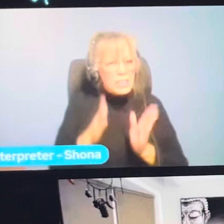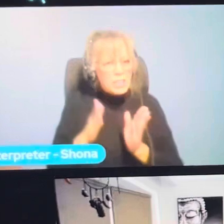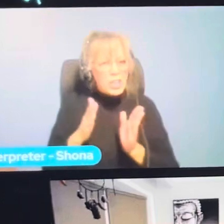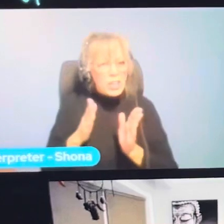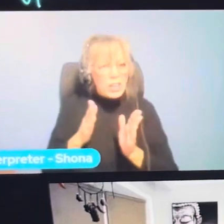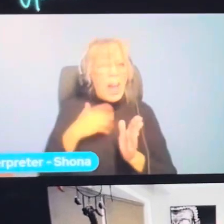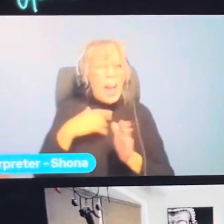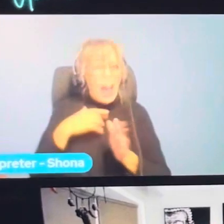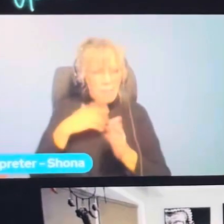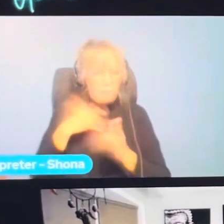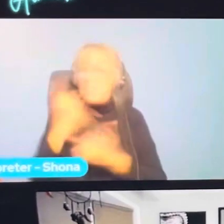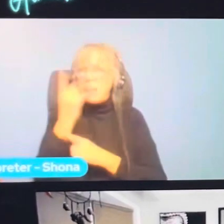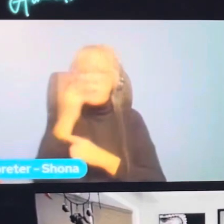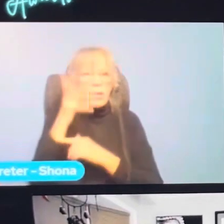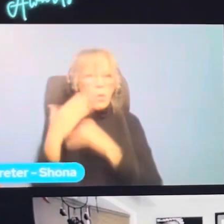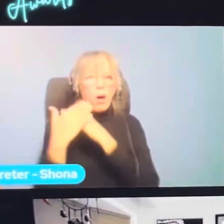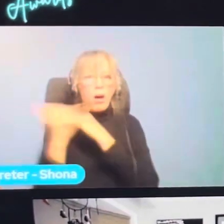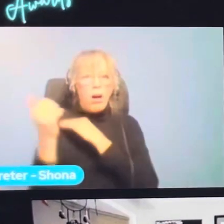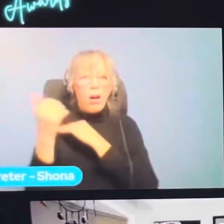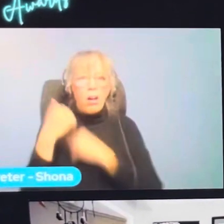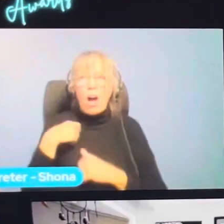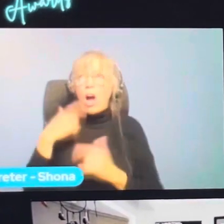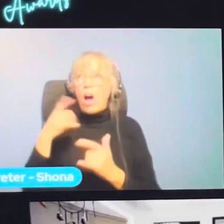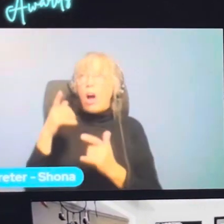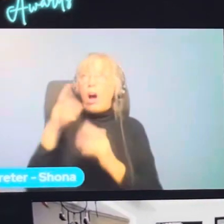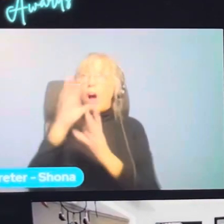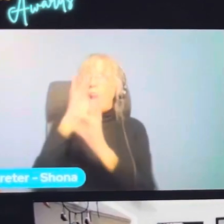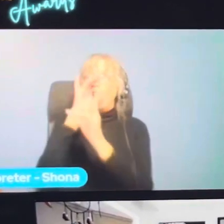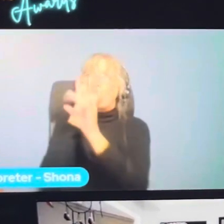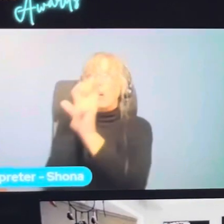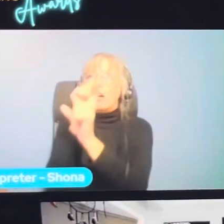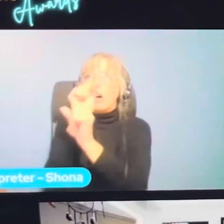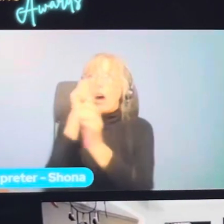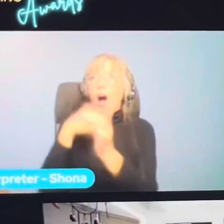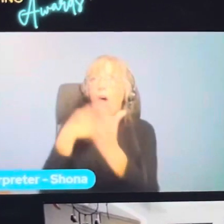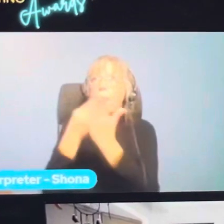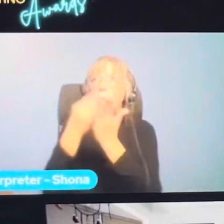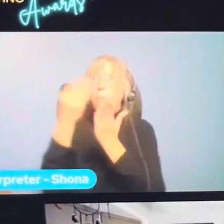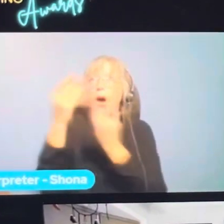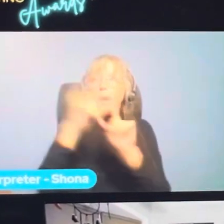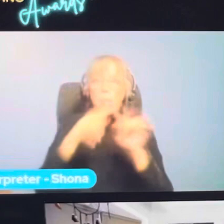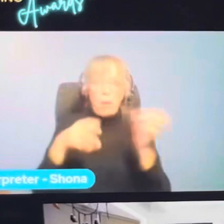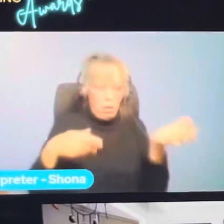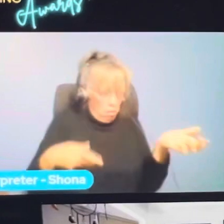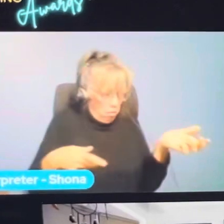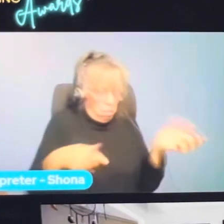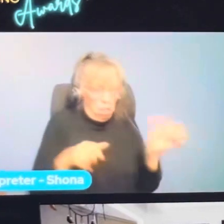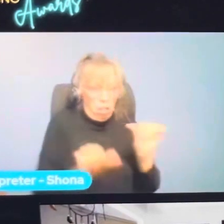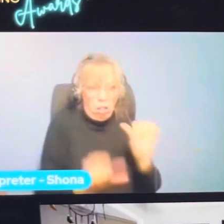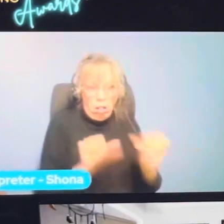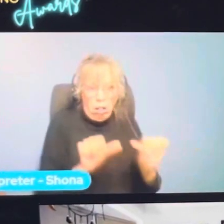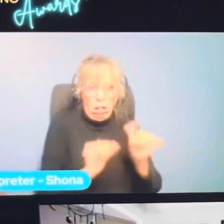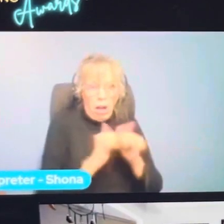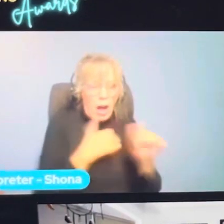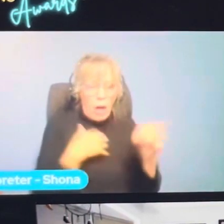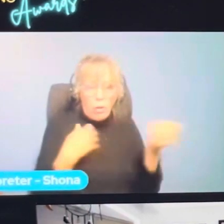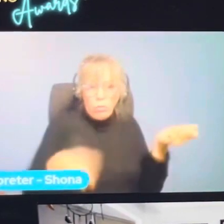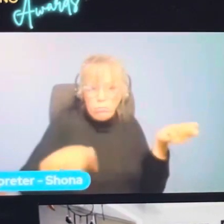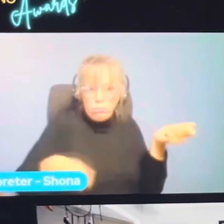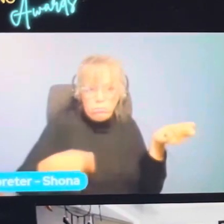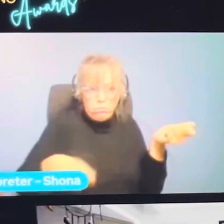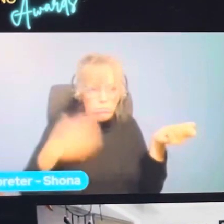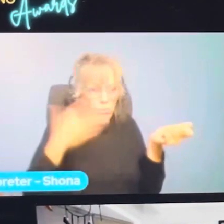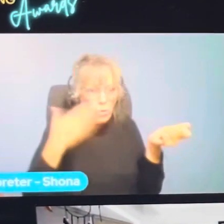guitar. And I bought it, and I really didn't know how to play it. So I had to learn how to play bottleneck slide, and started learning